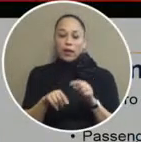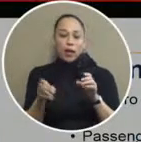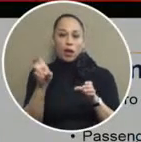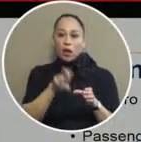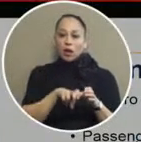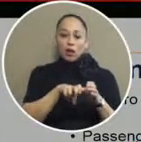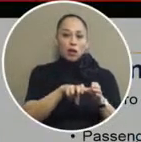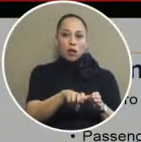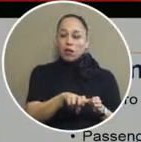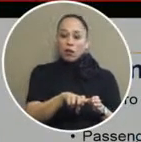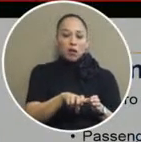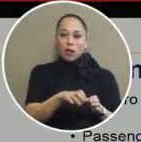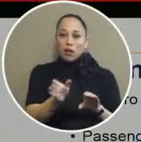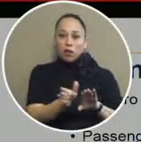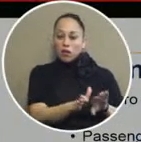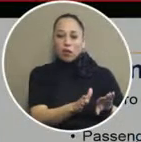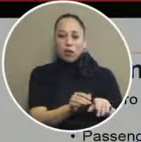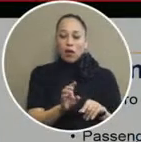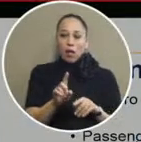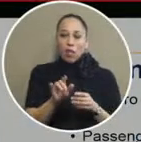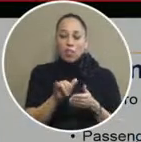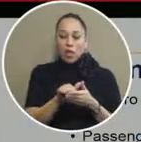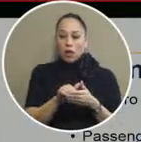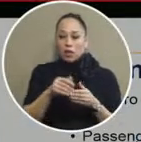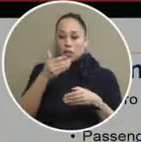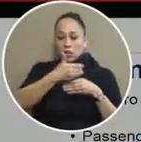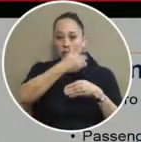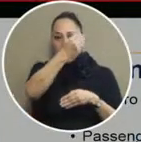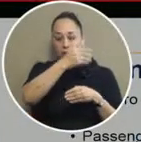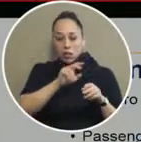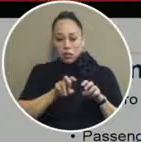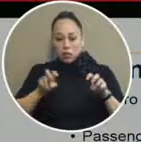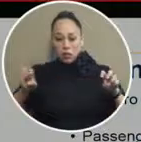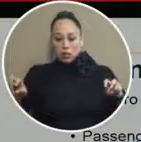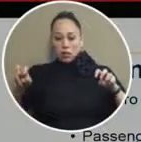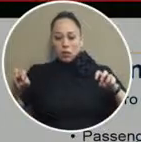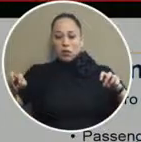That placard was put in the windows of every single bus.